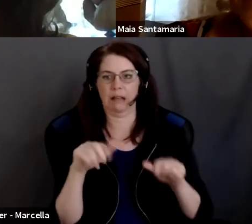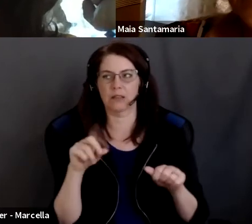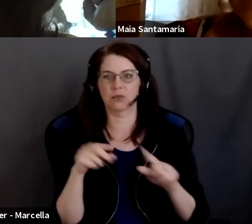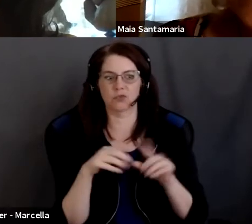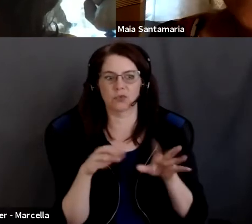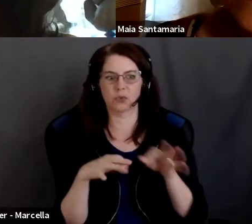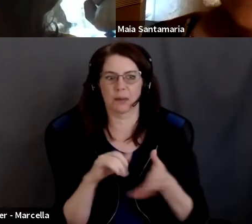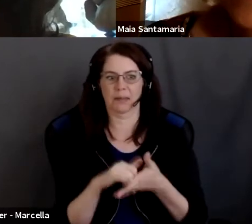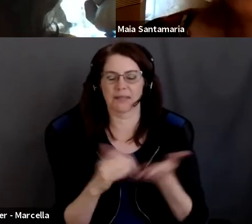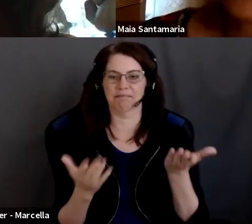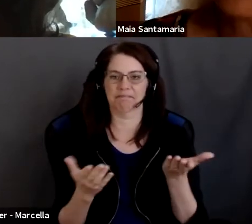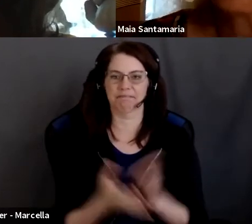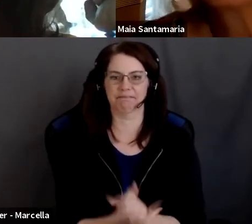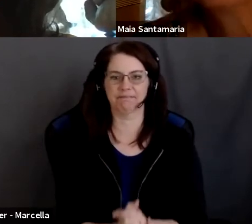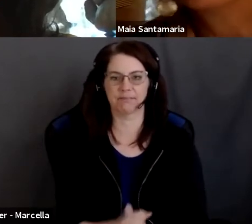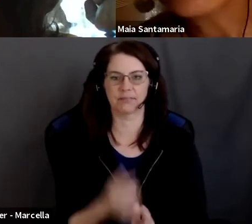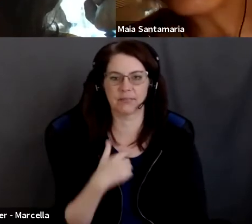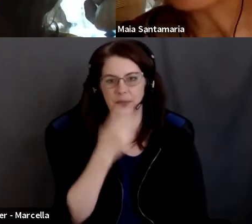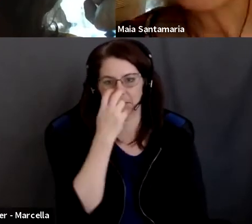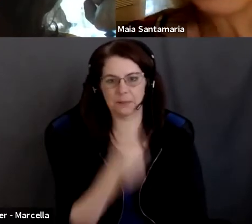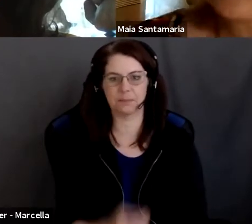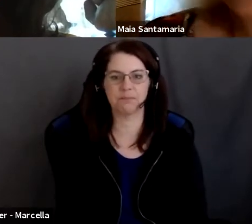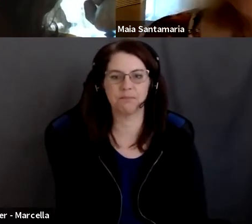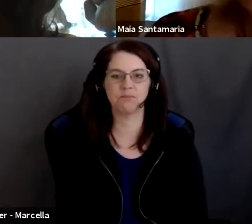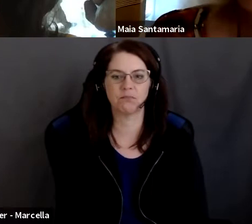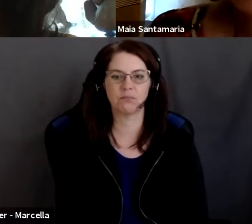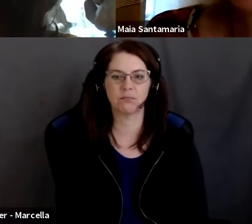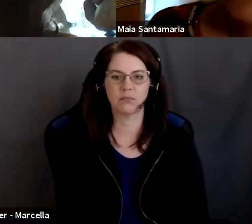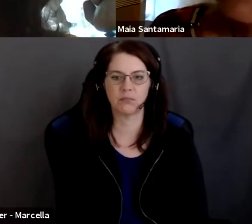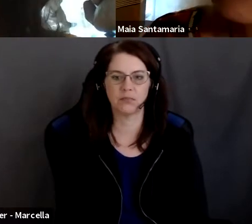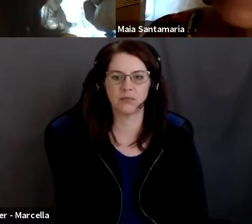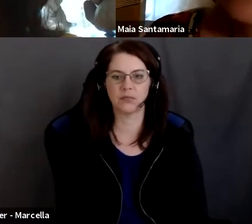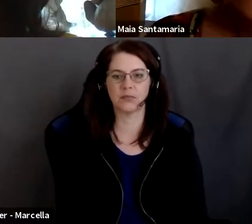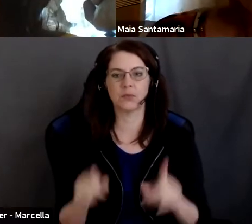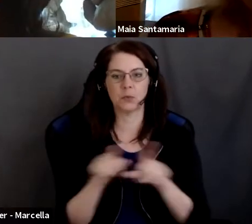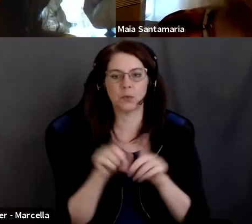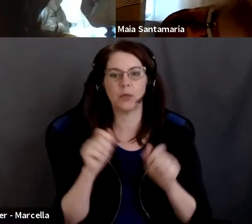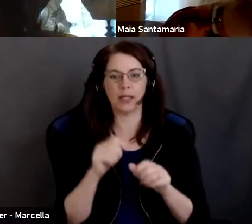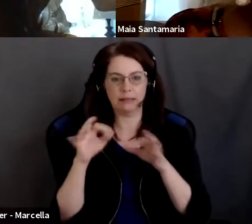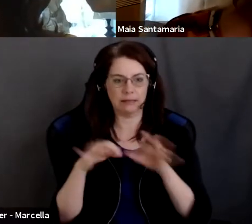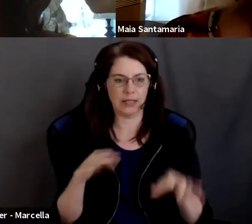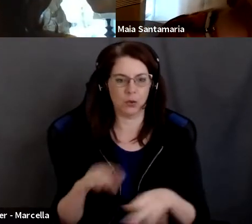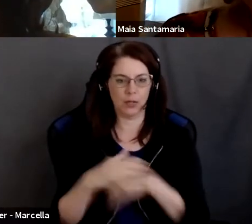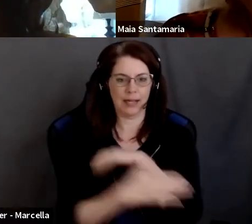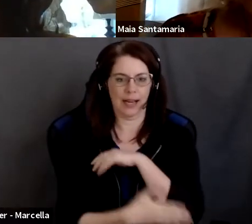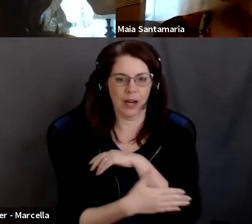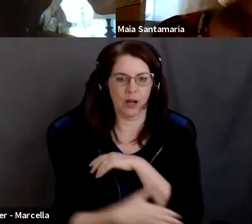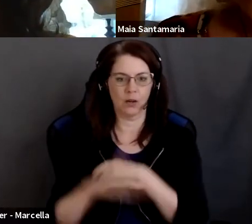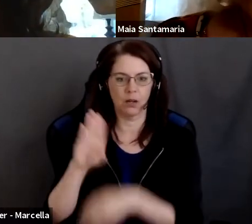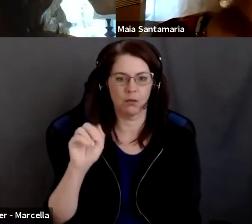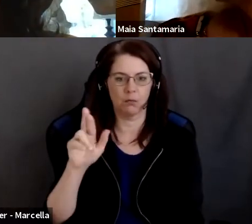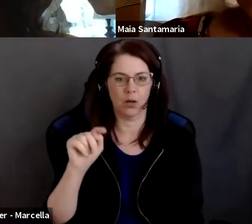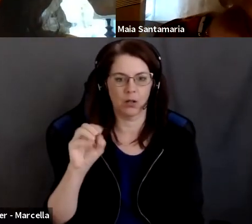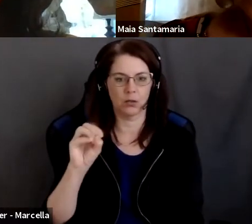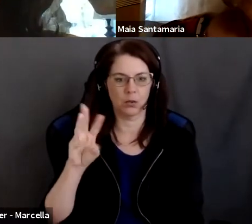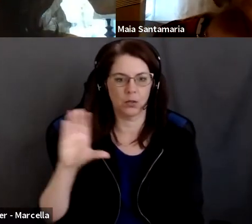that, as I'm blind. But I can also tell you the counties, which are Bartow,